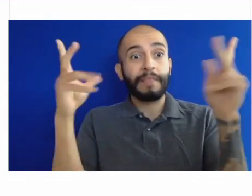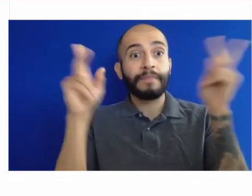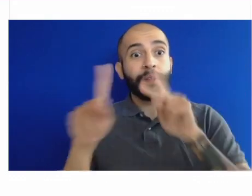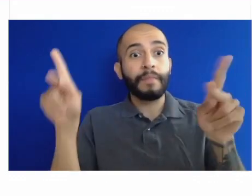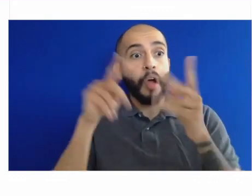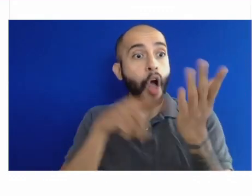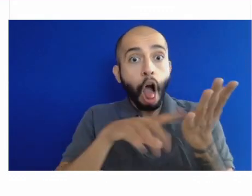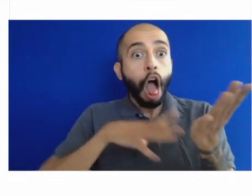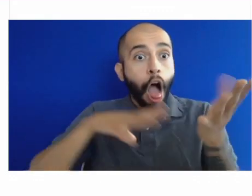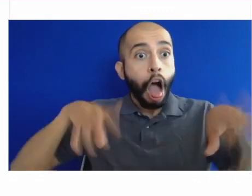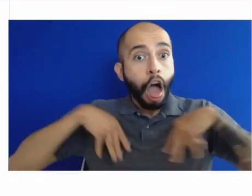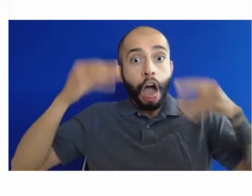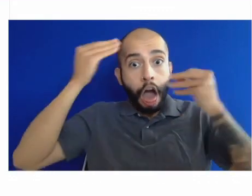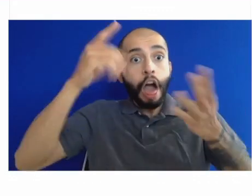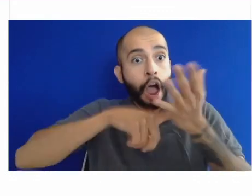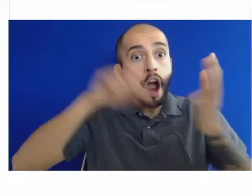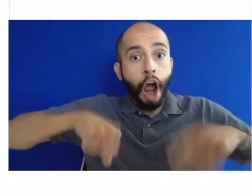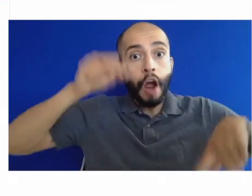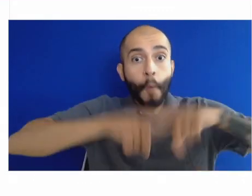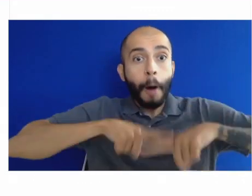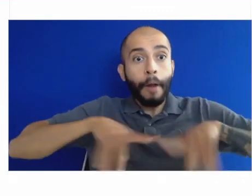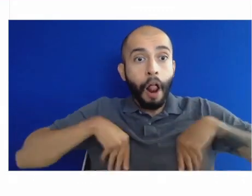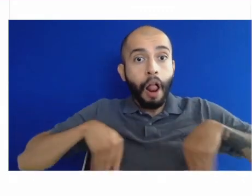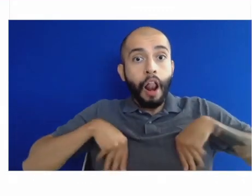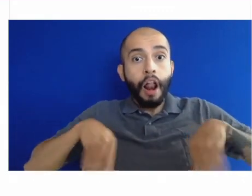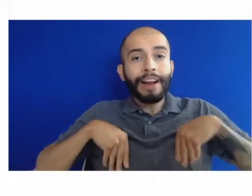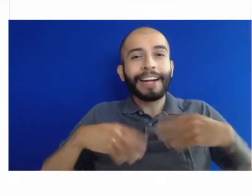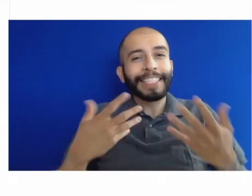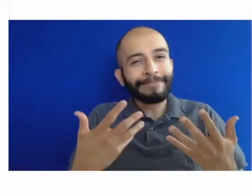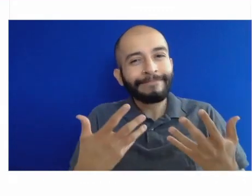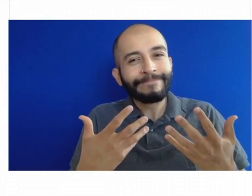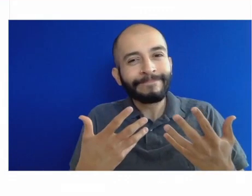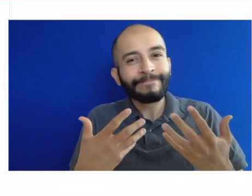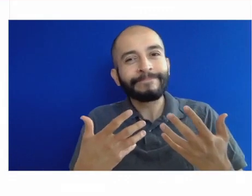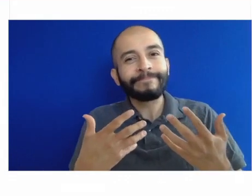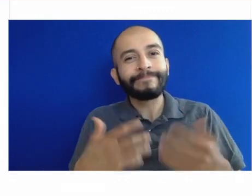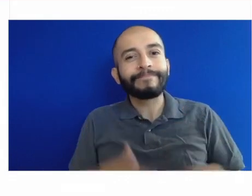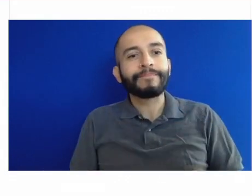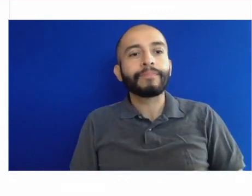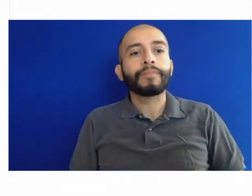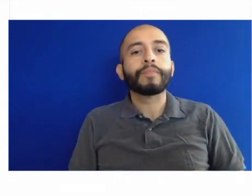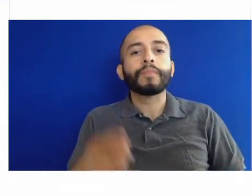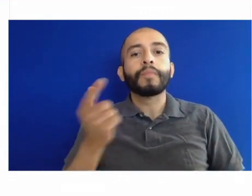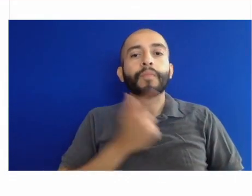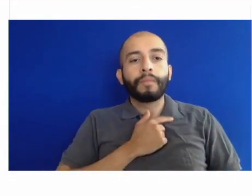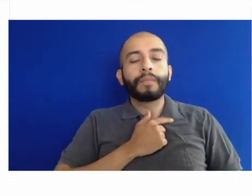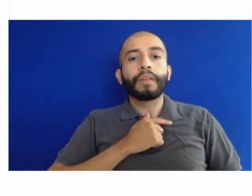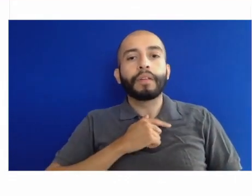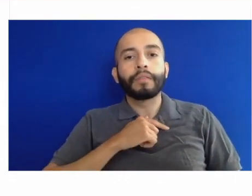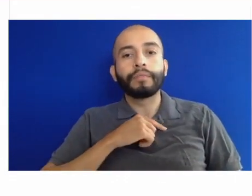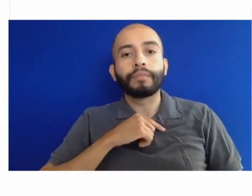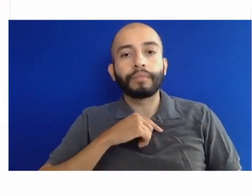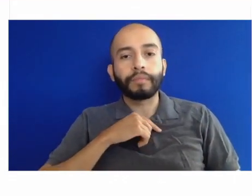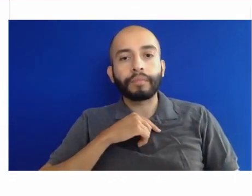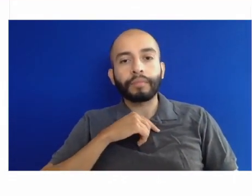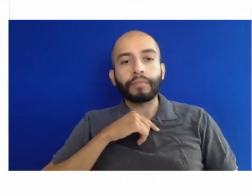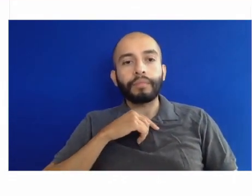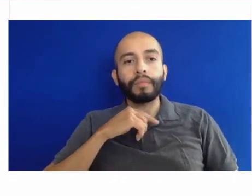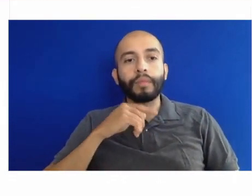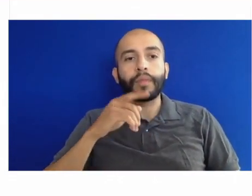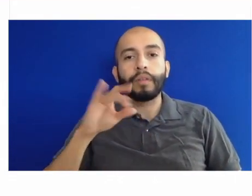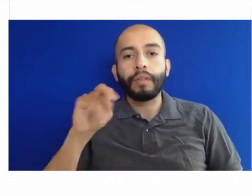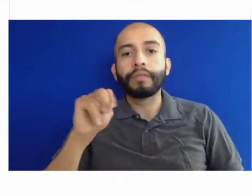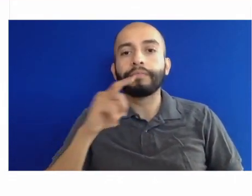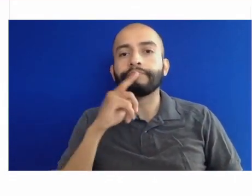Yeah. Yeah, thanks, John. I think that that's super helpful. And I think it's, from my perspective, at least my own